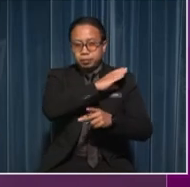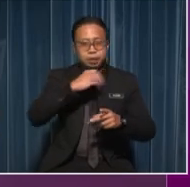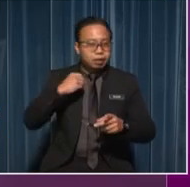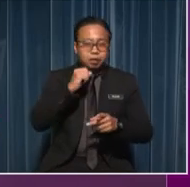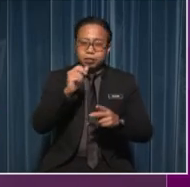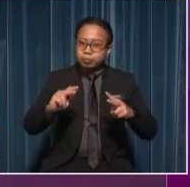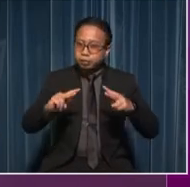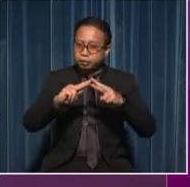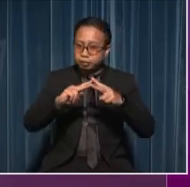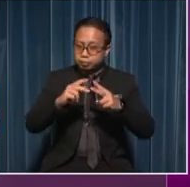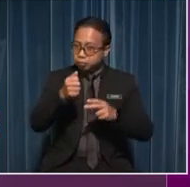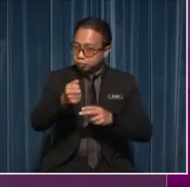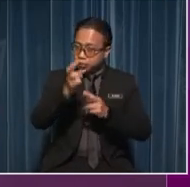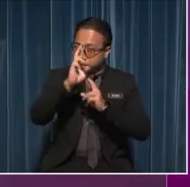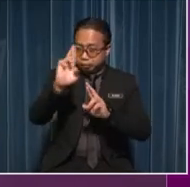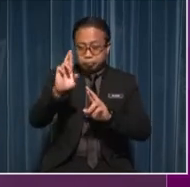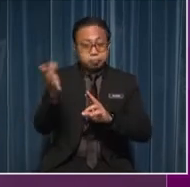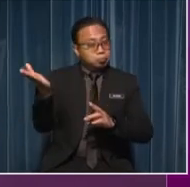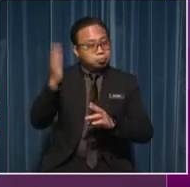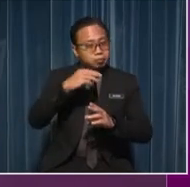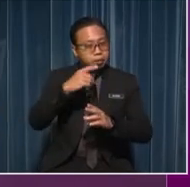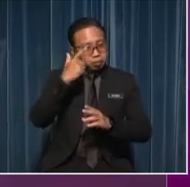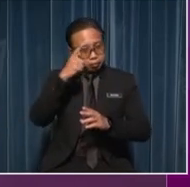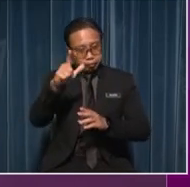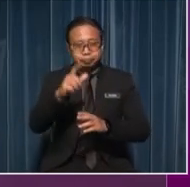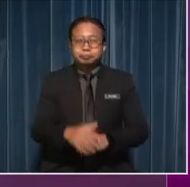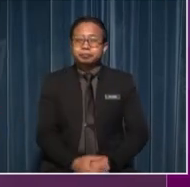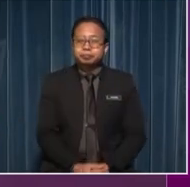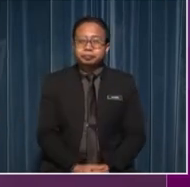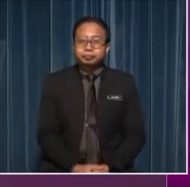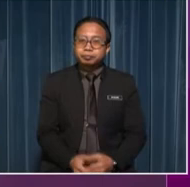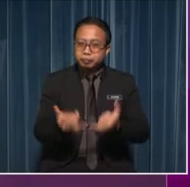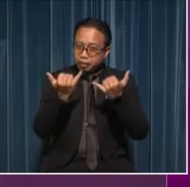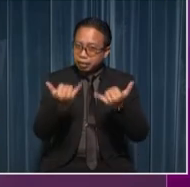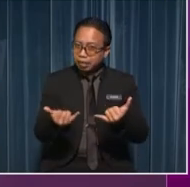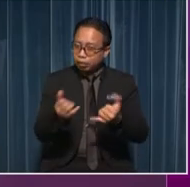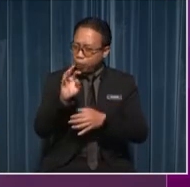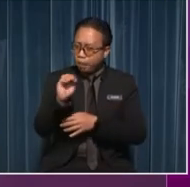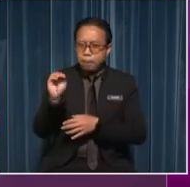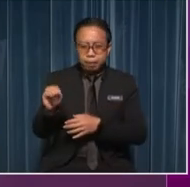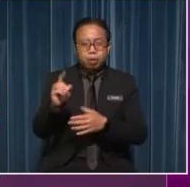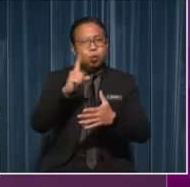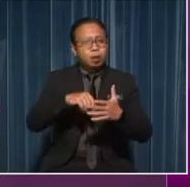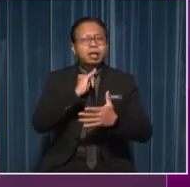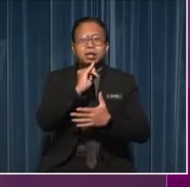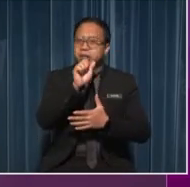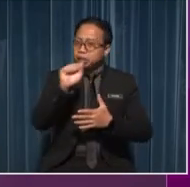ready? Come on, let's take a look. Now, pupils, what is a